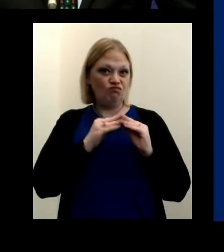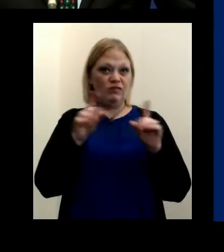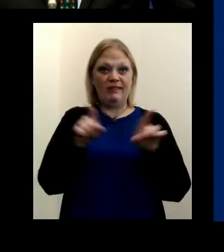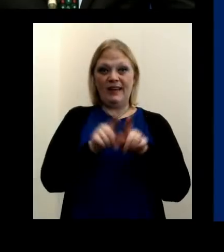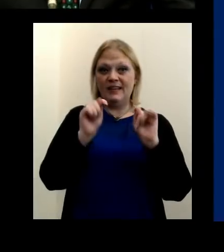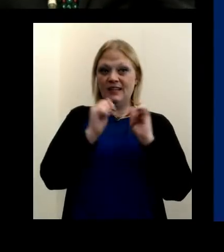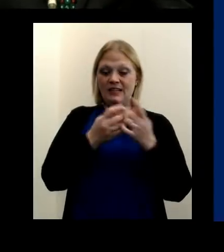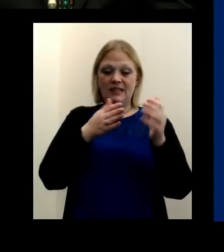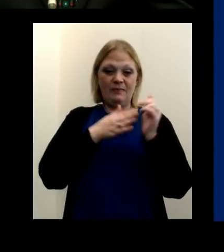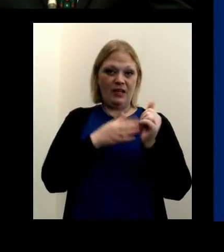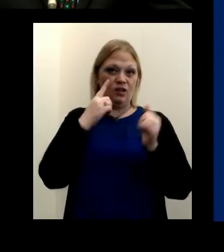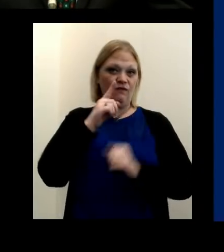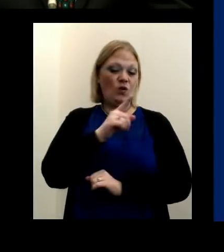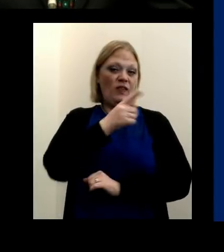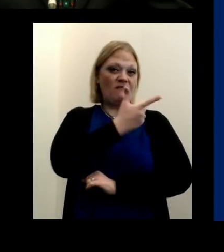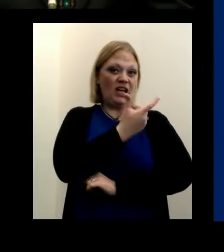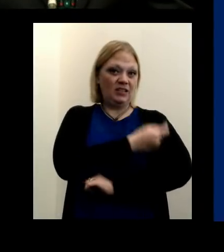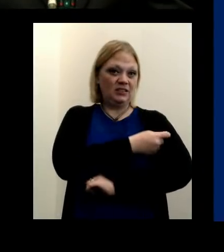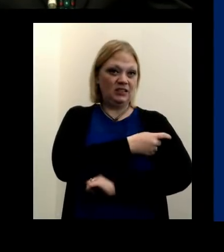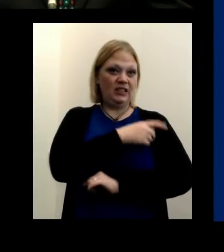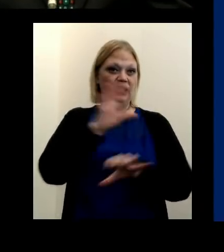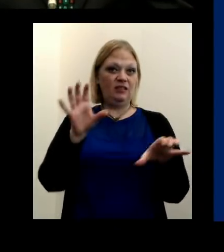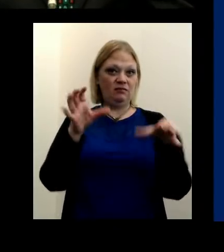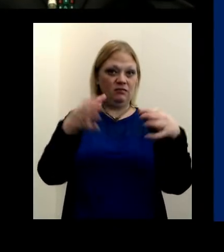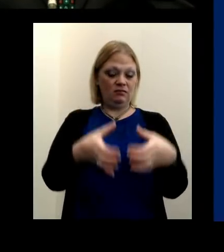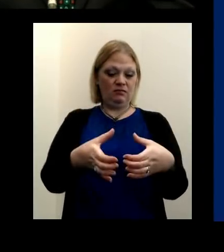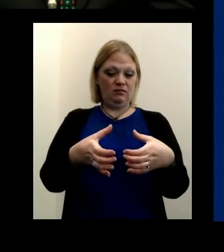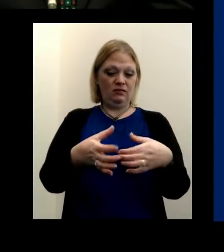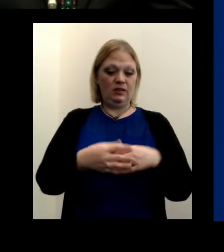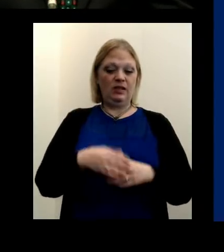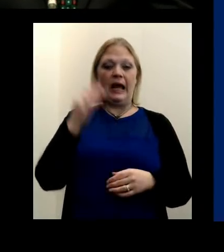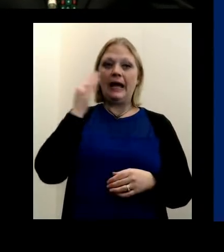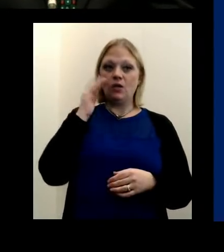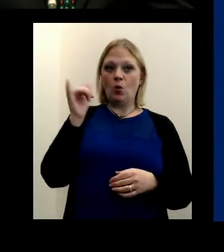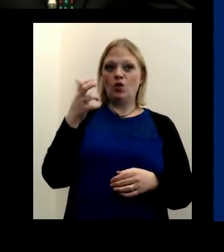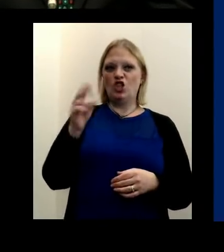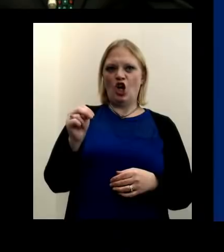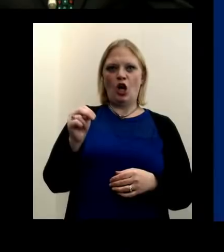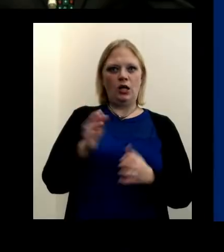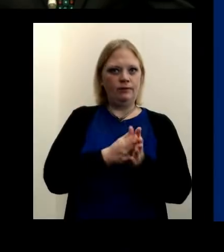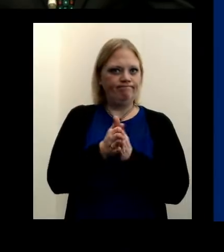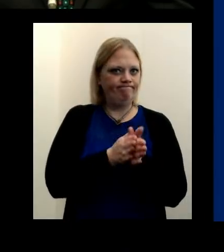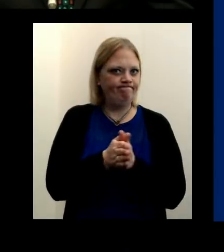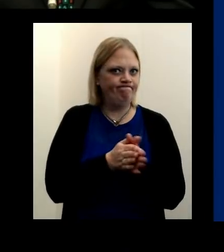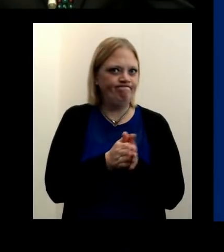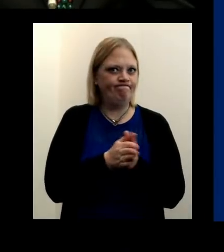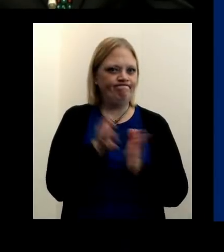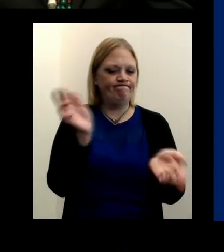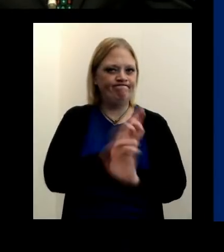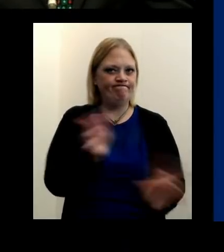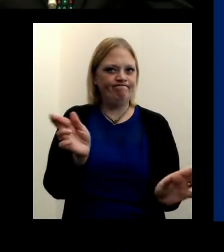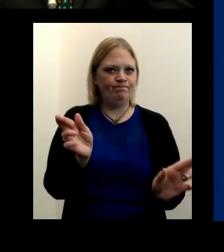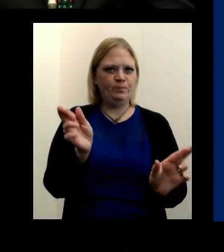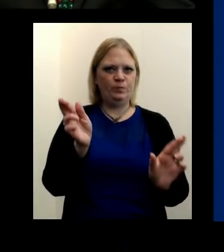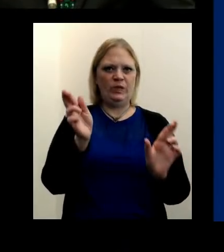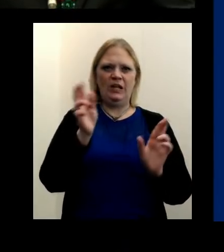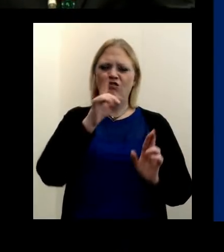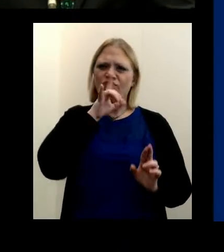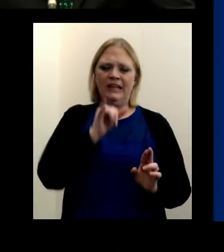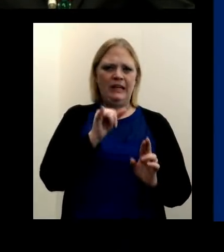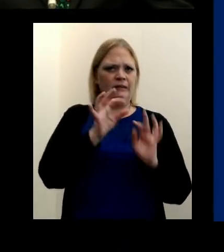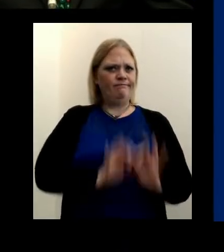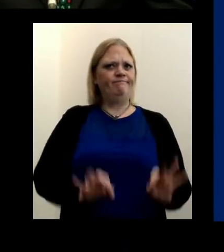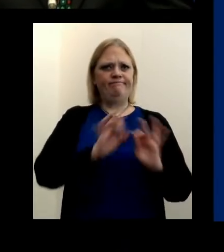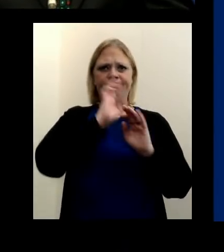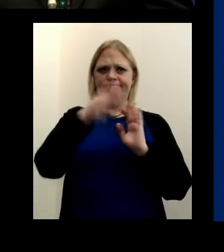of our vaccine task force earlier today. And I know John is very chomping at the bit to do this exceptionally important role,